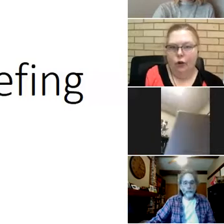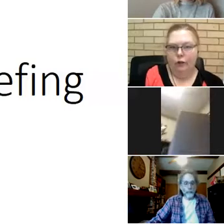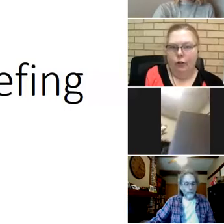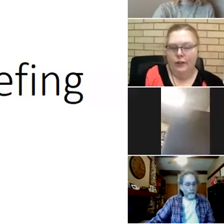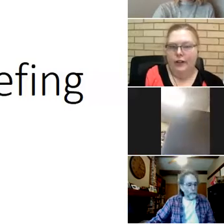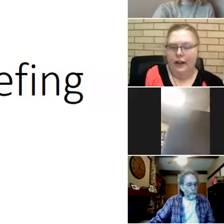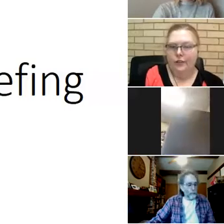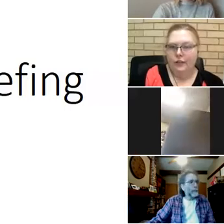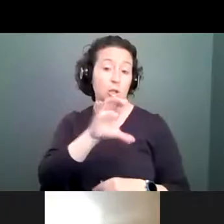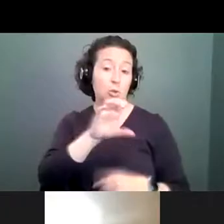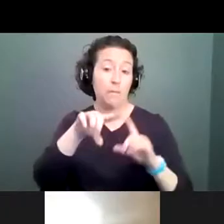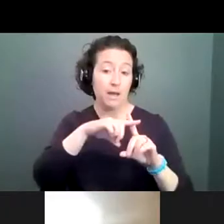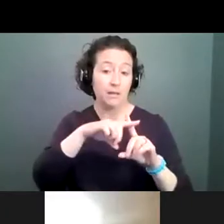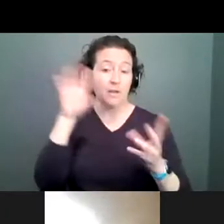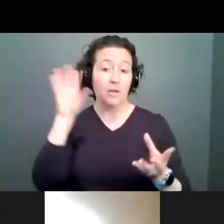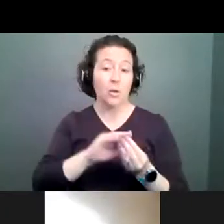total of